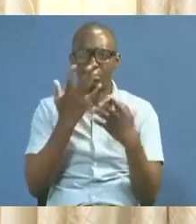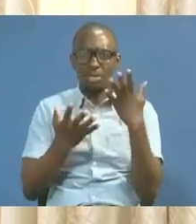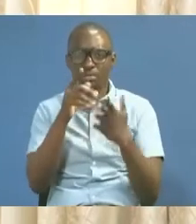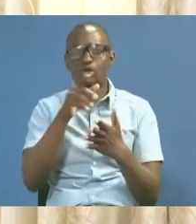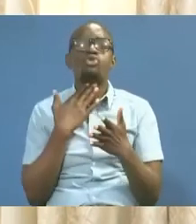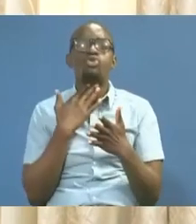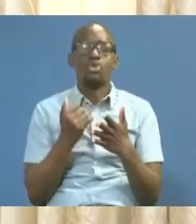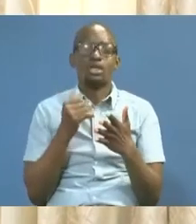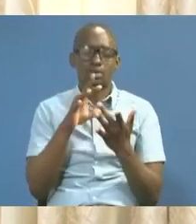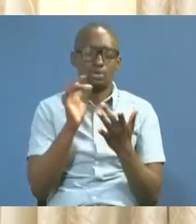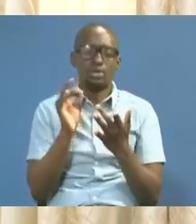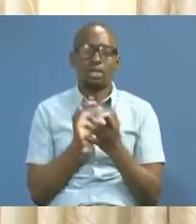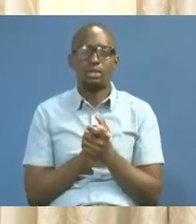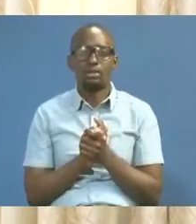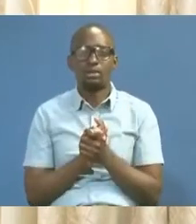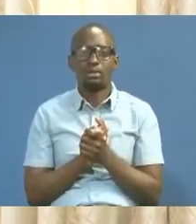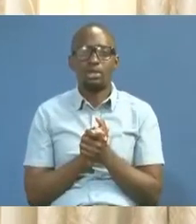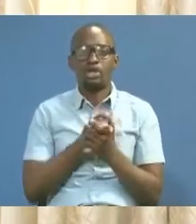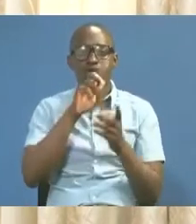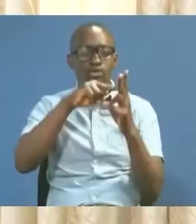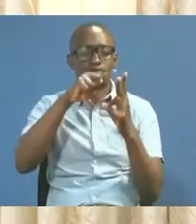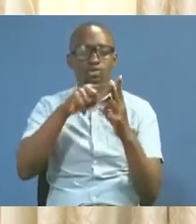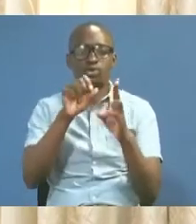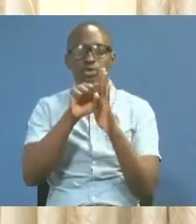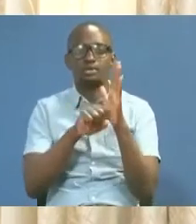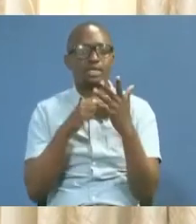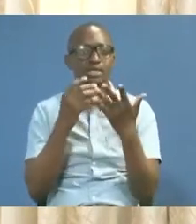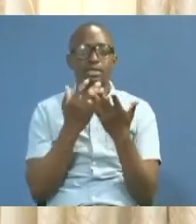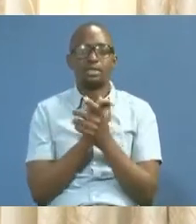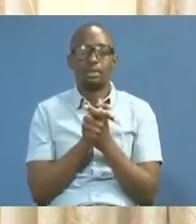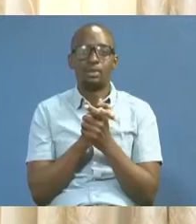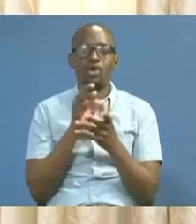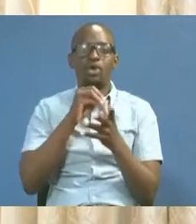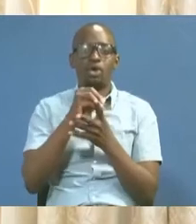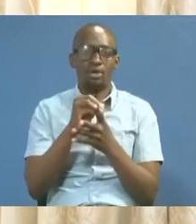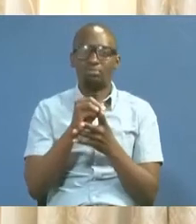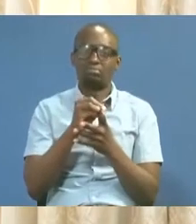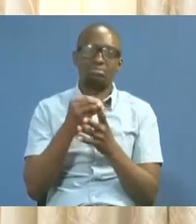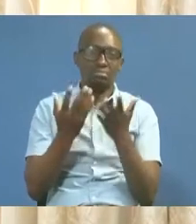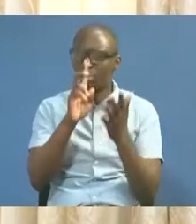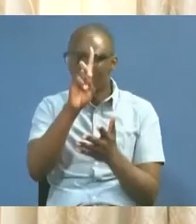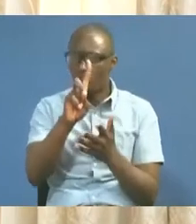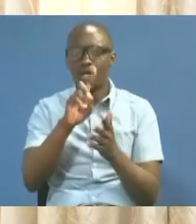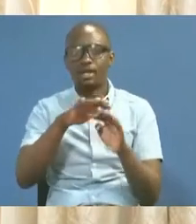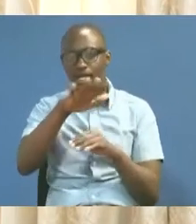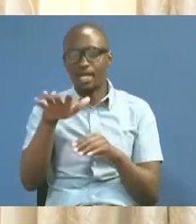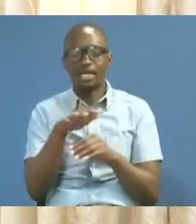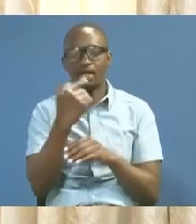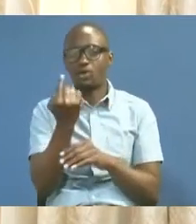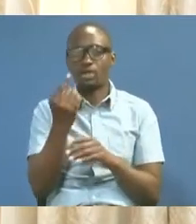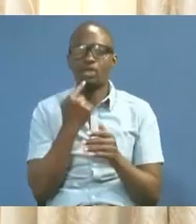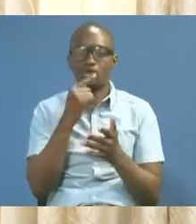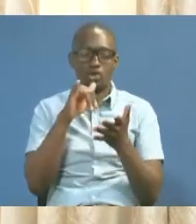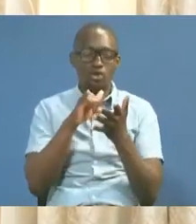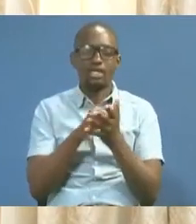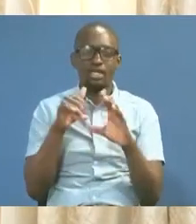to go for two courses or just specialize in one area. So that in third year, you'll take